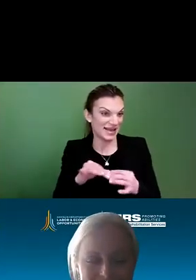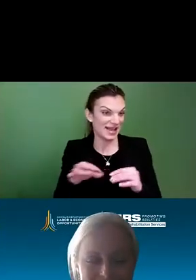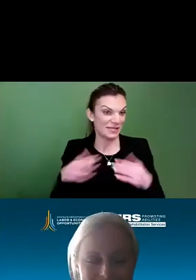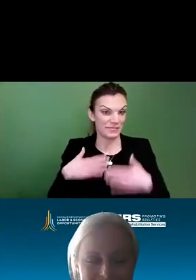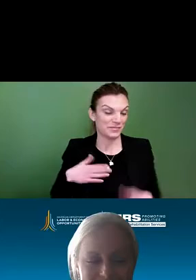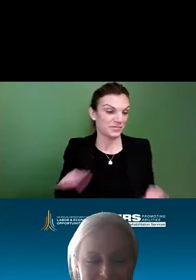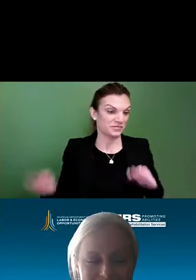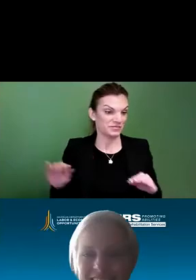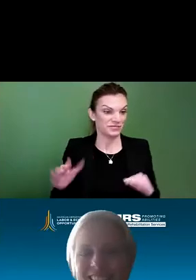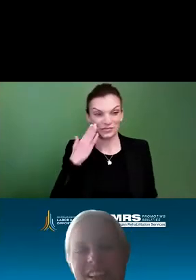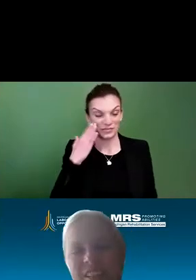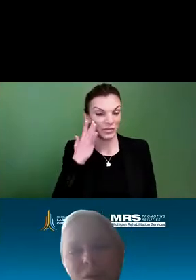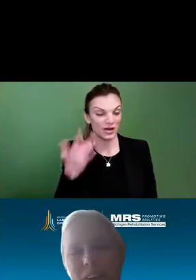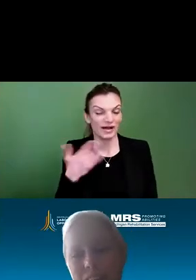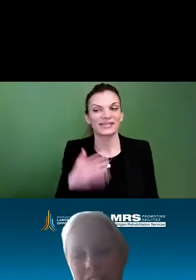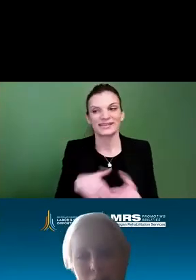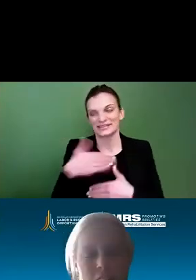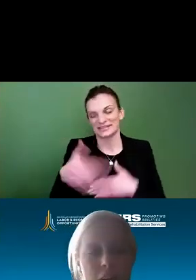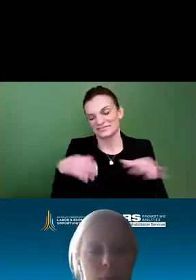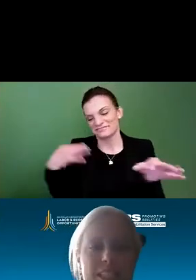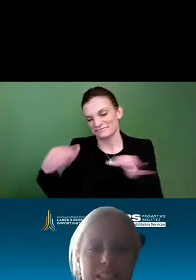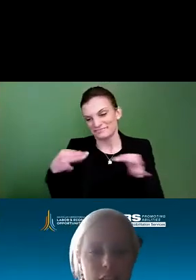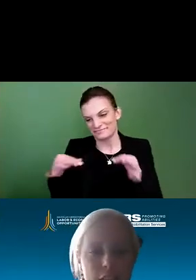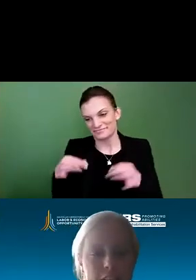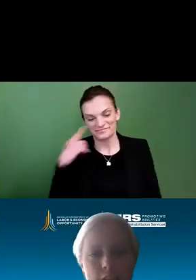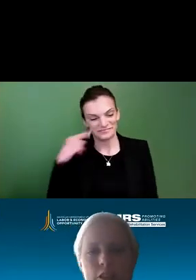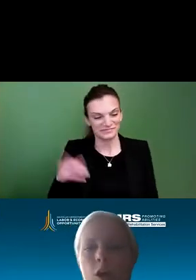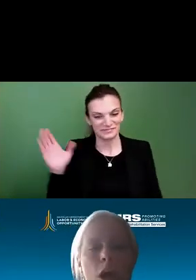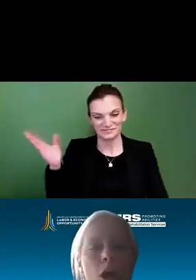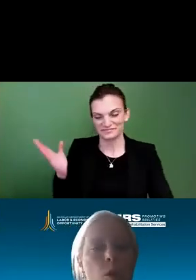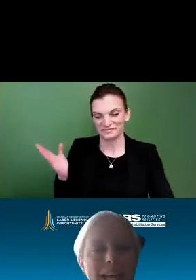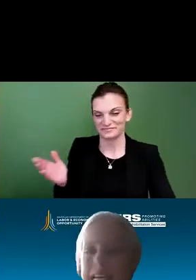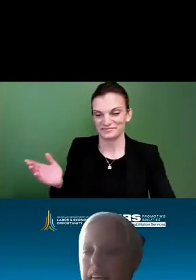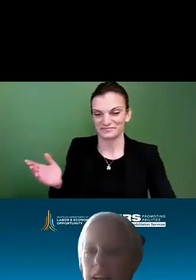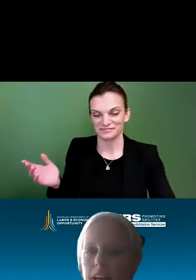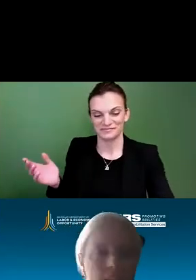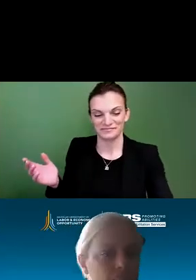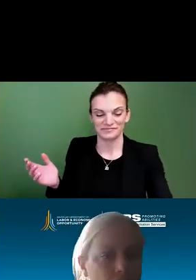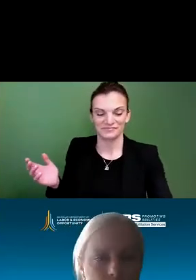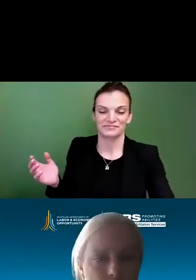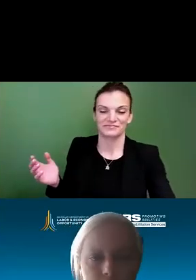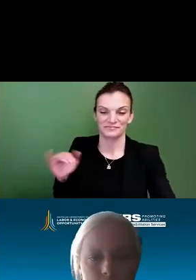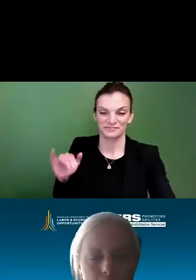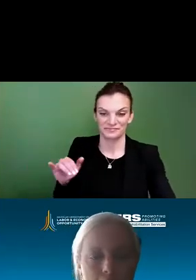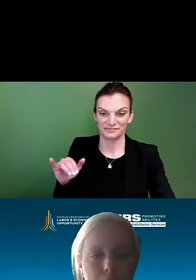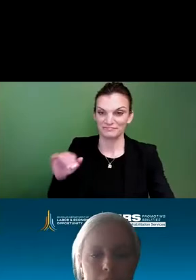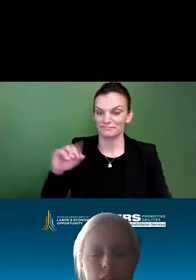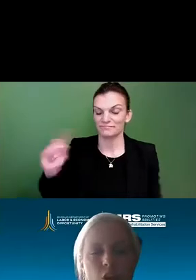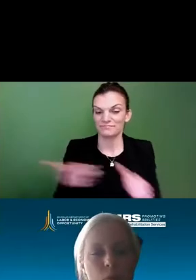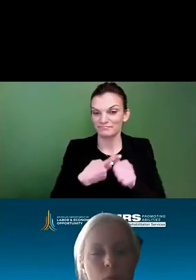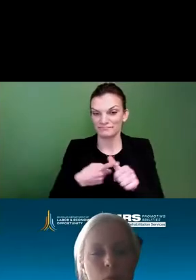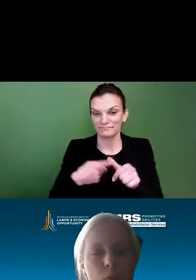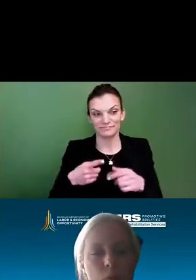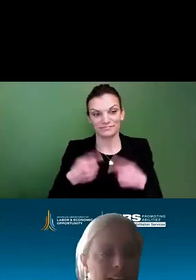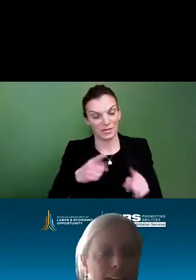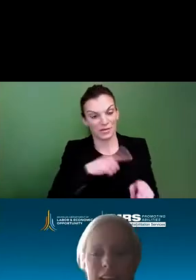so glad you said that because that's the next part of our presentation here. So when the lockdown initially happened, so